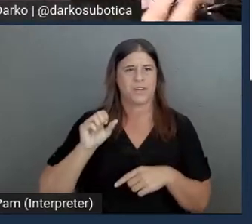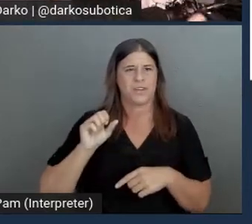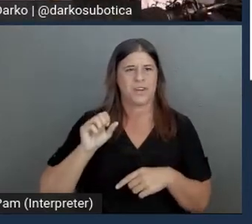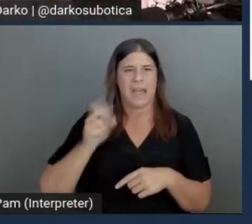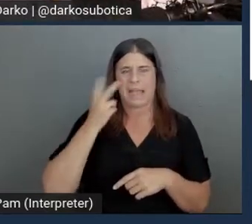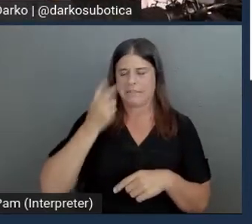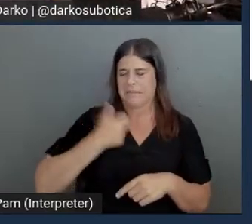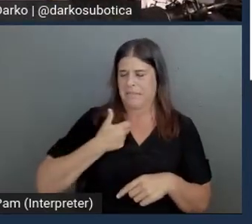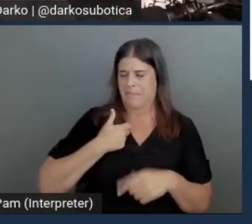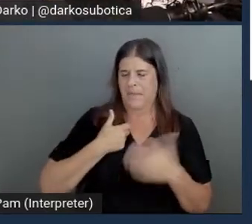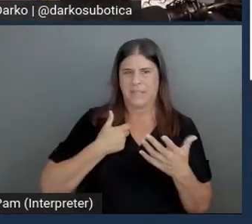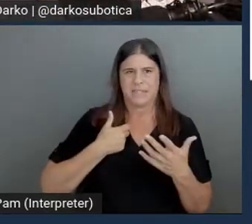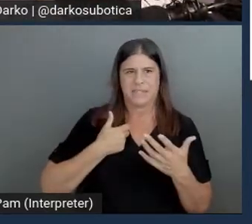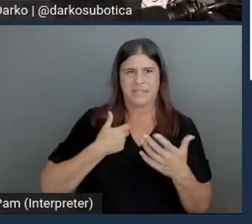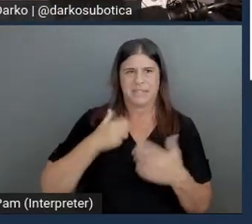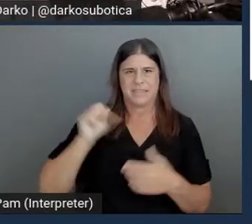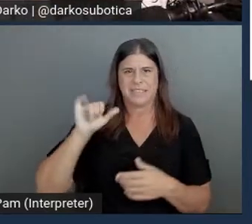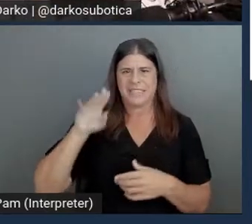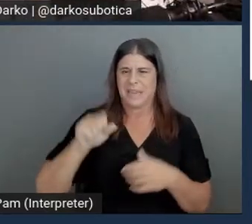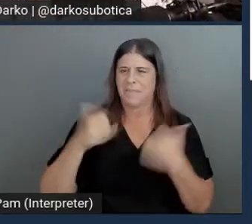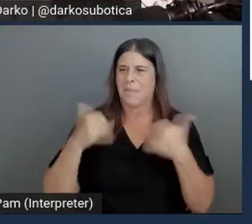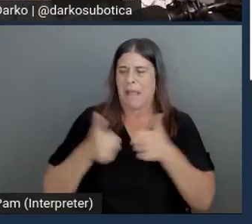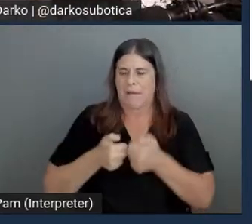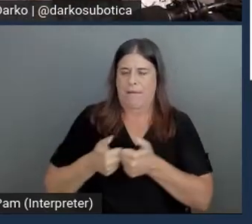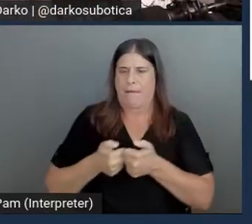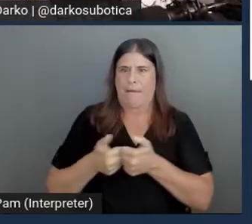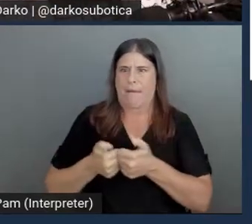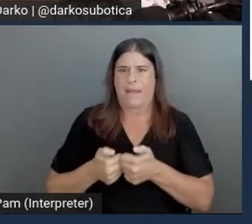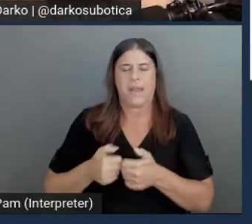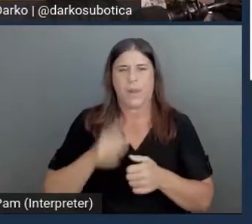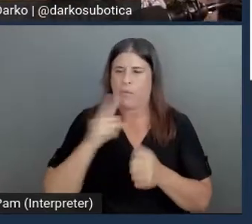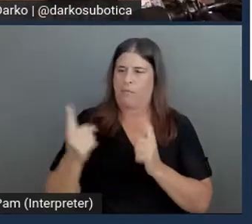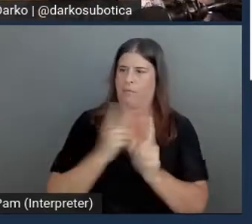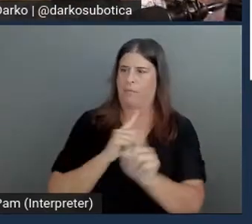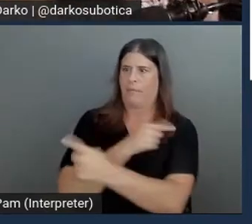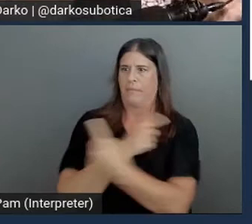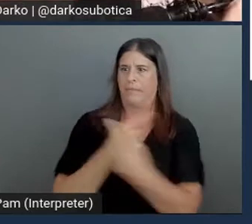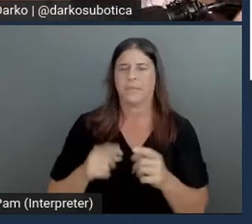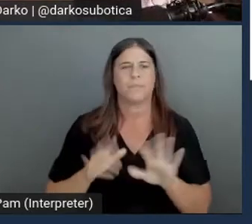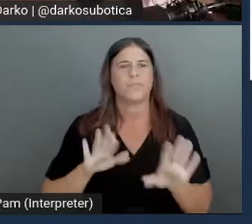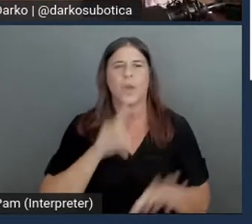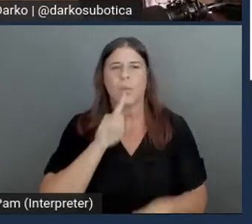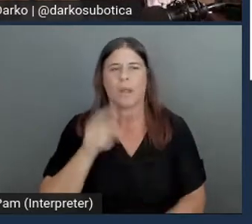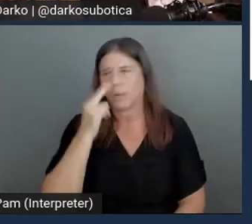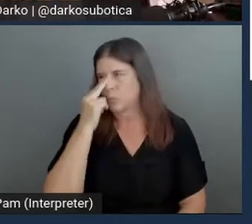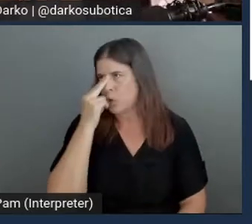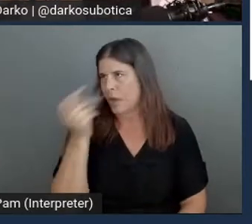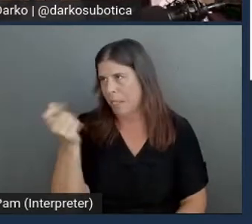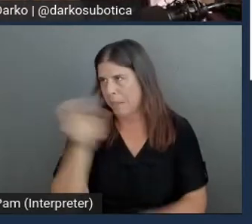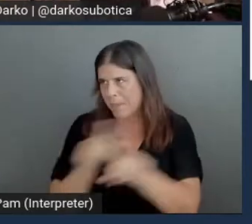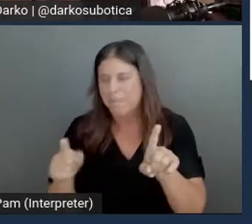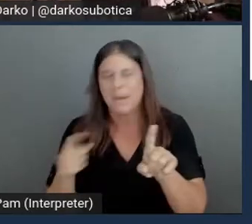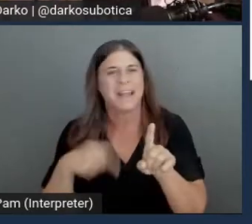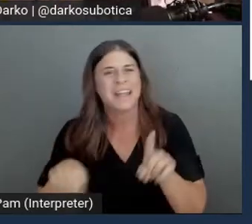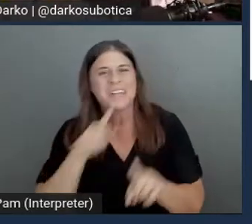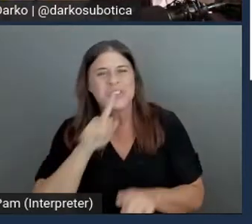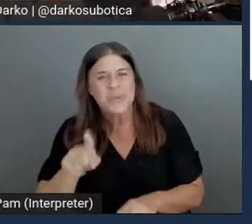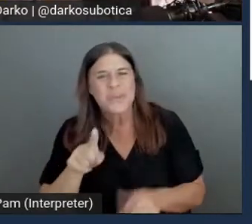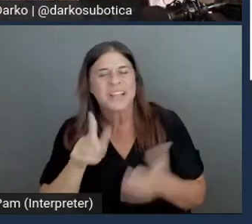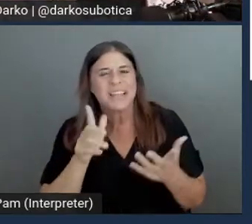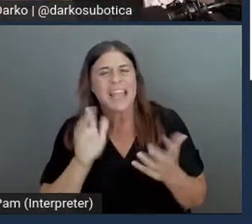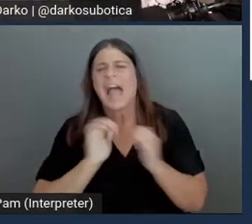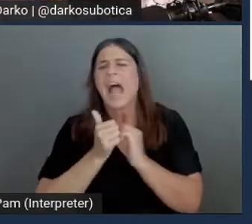myself playing Sims on this. It's like and I need to just nerd out a bit. Does it actually?